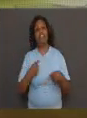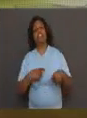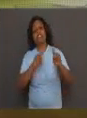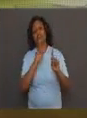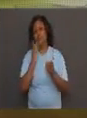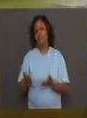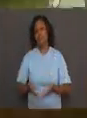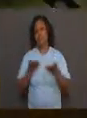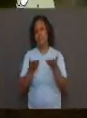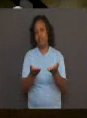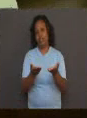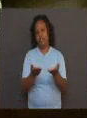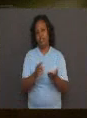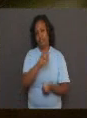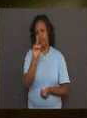offer?